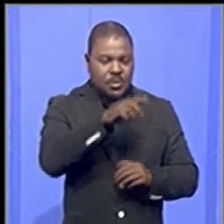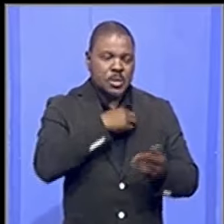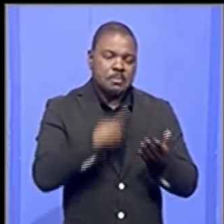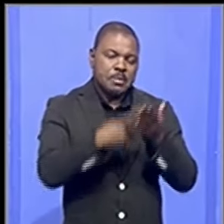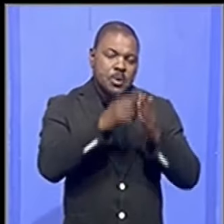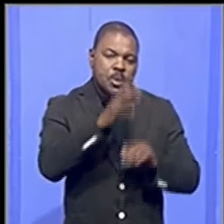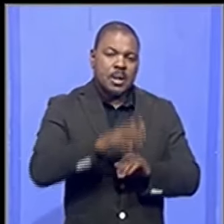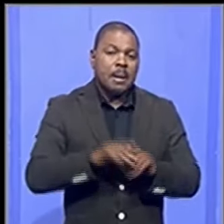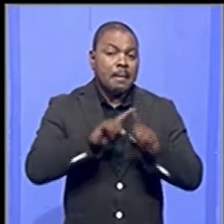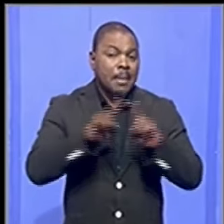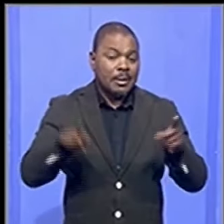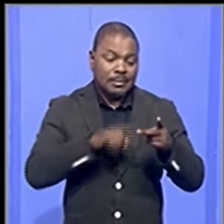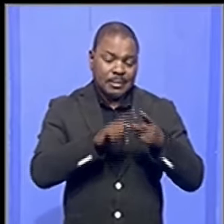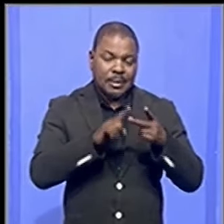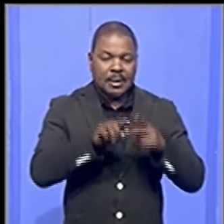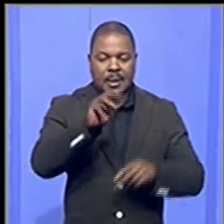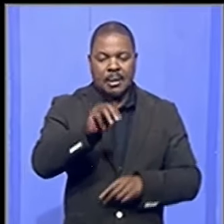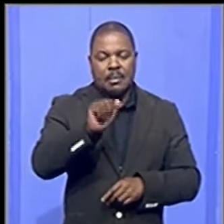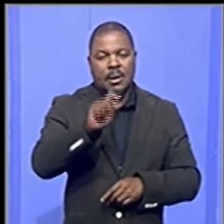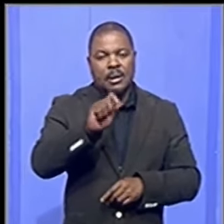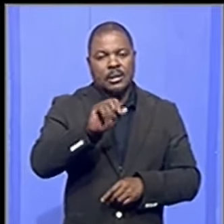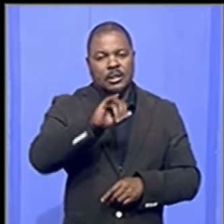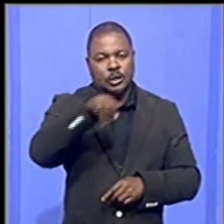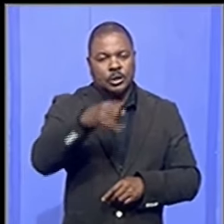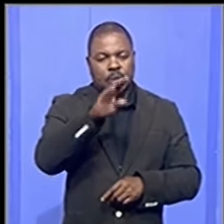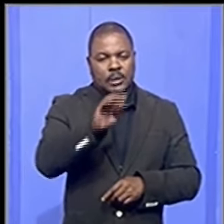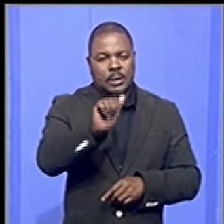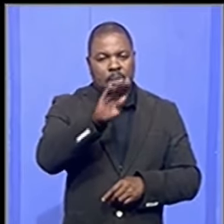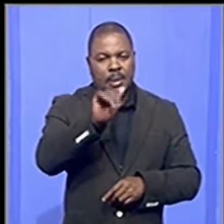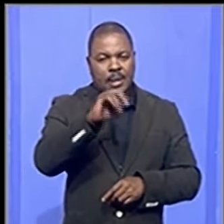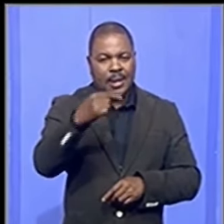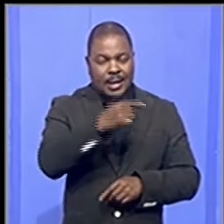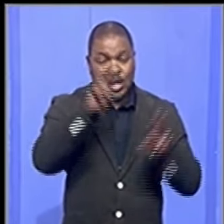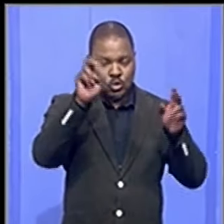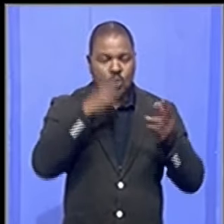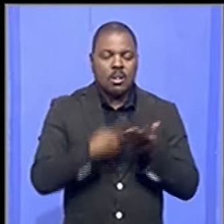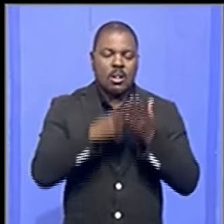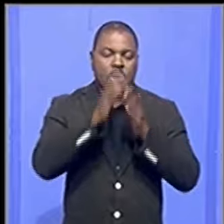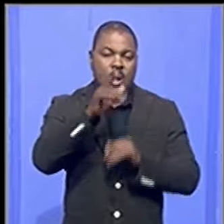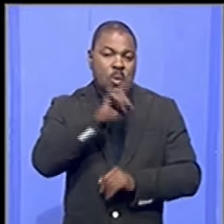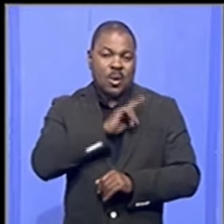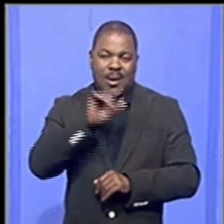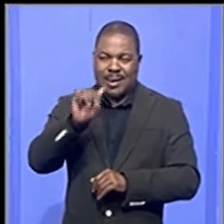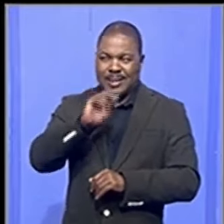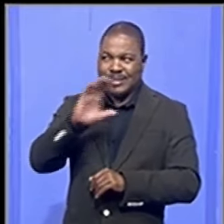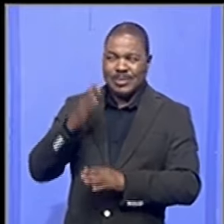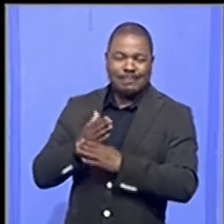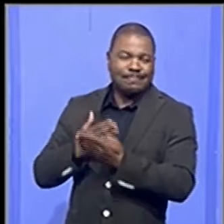sia morao taba ya Matjhabeng le ka mokgwa ona e African National Congress e sebetsang ka ona.